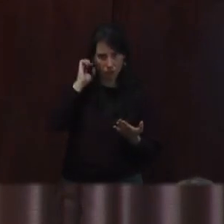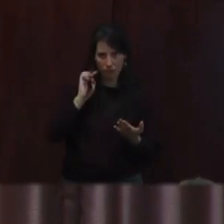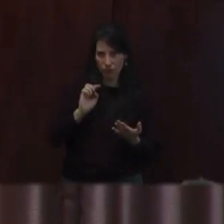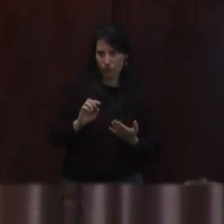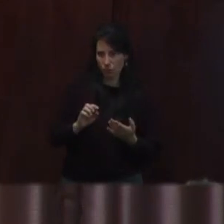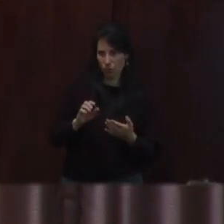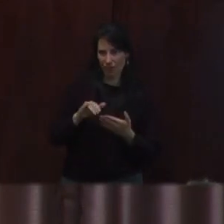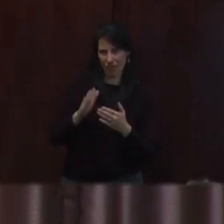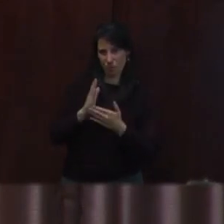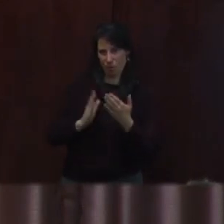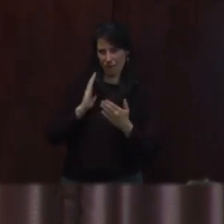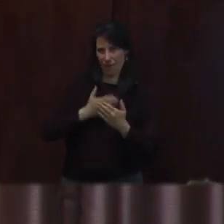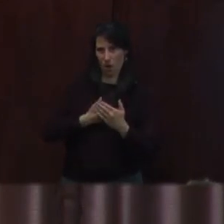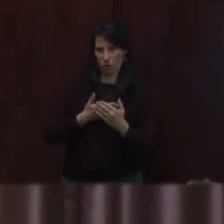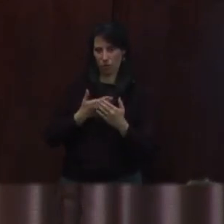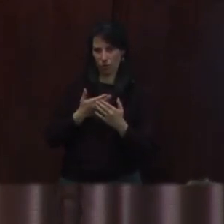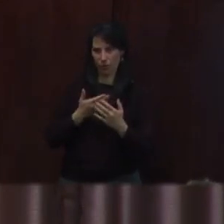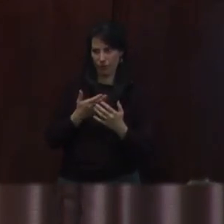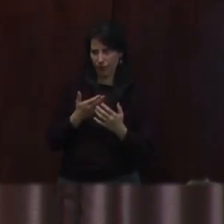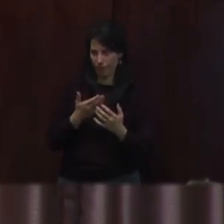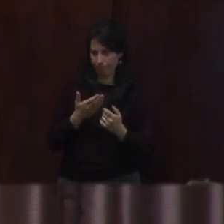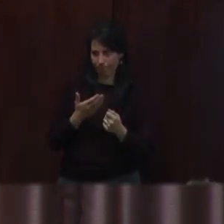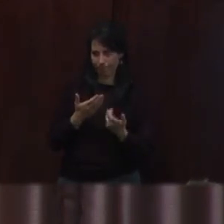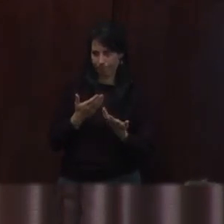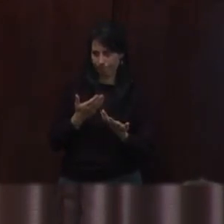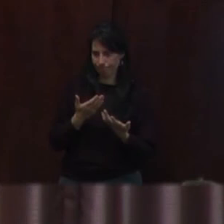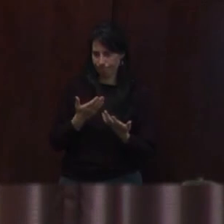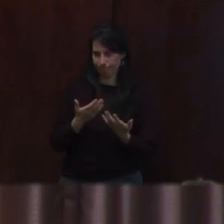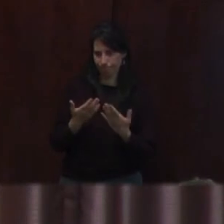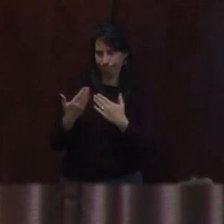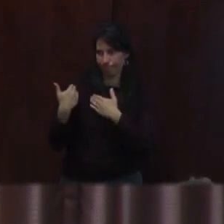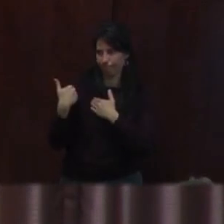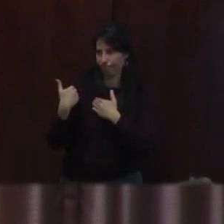step into that fully. And y'all, thank you. This is a really crisp,